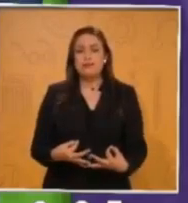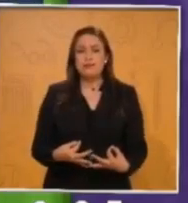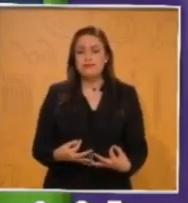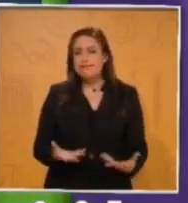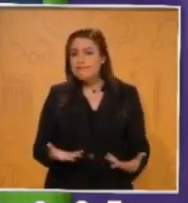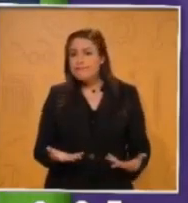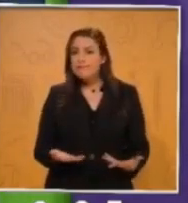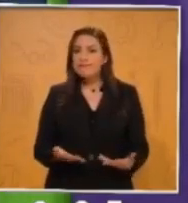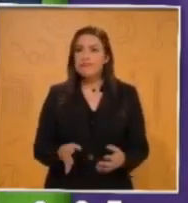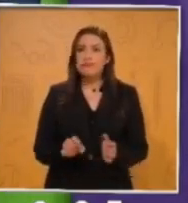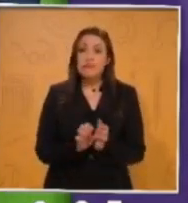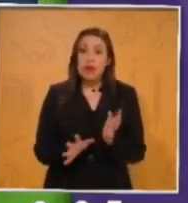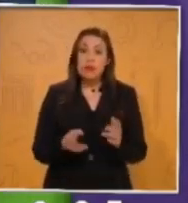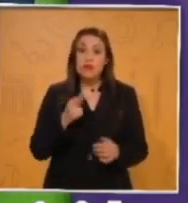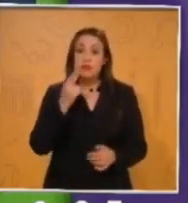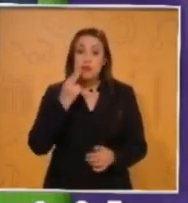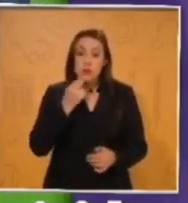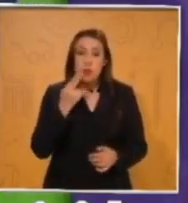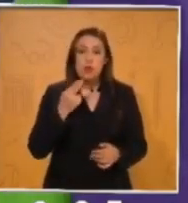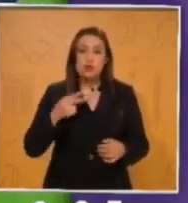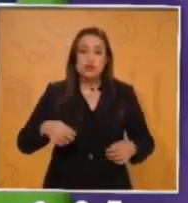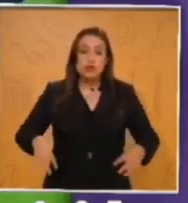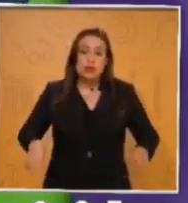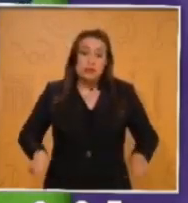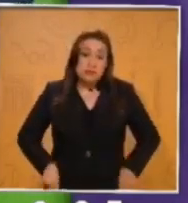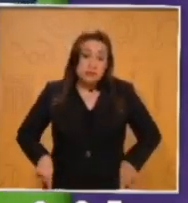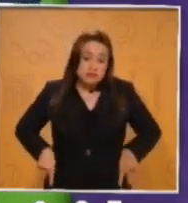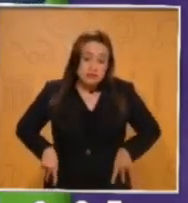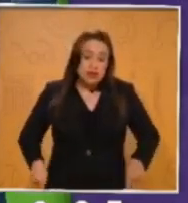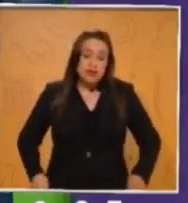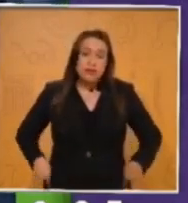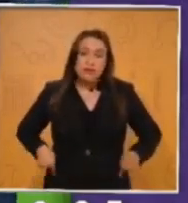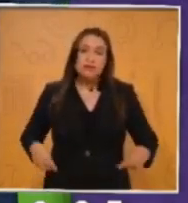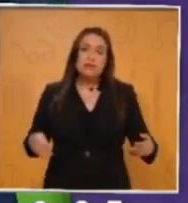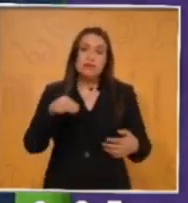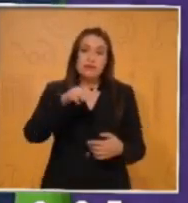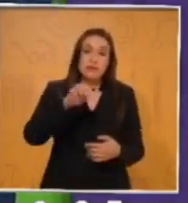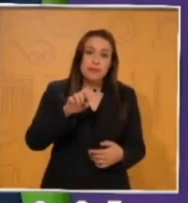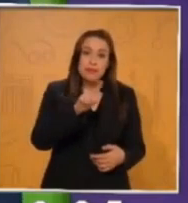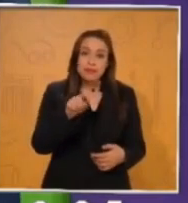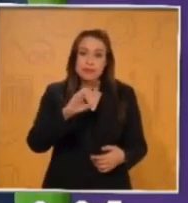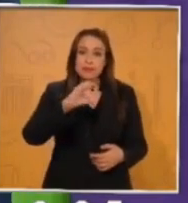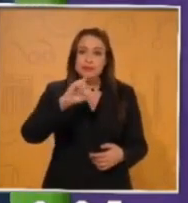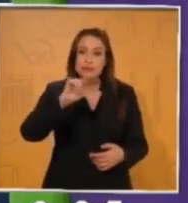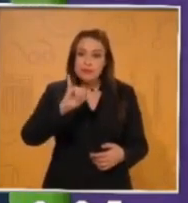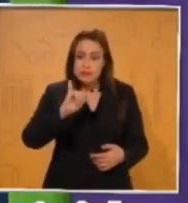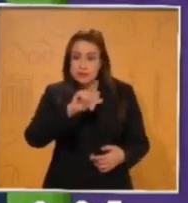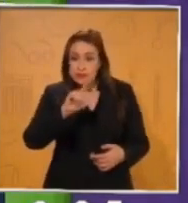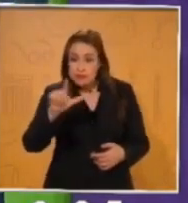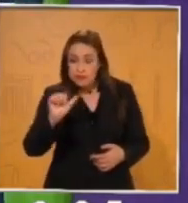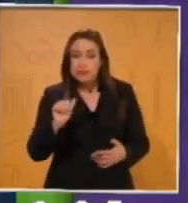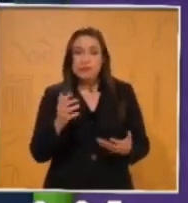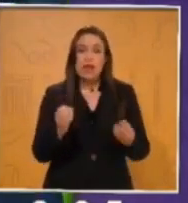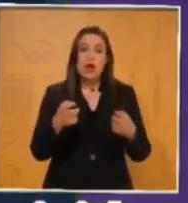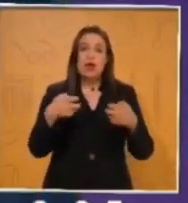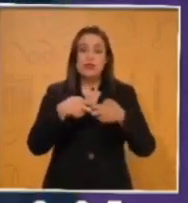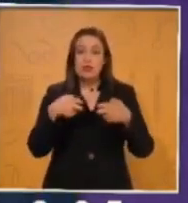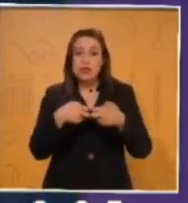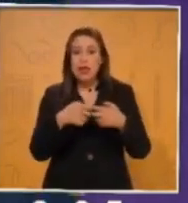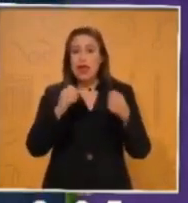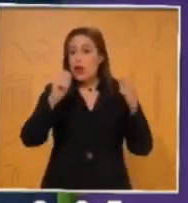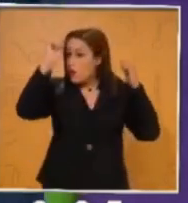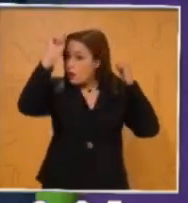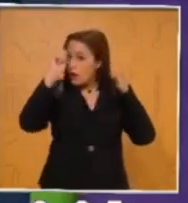you use jeans, when you use your sneakers or tennis, when you use a cap. I